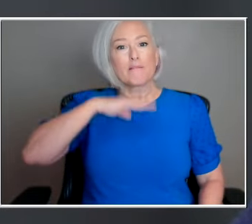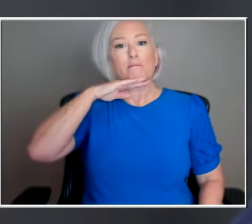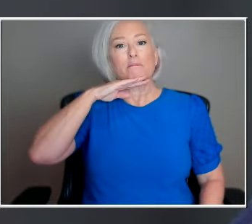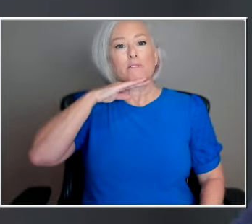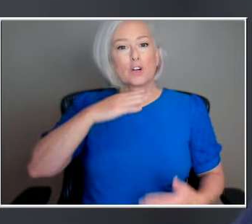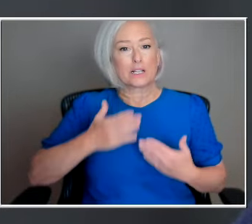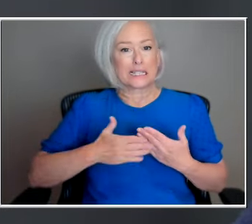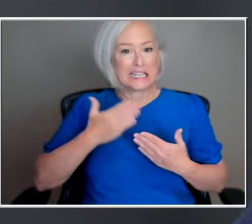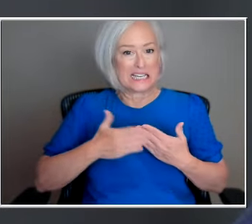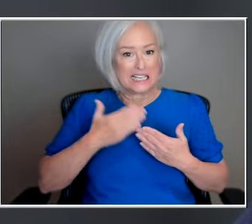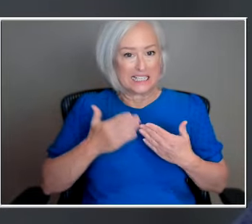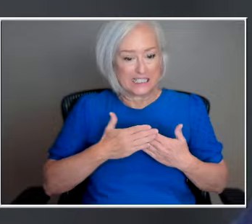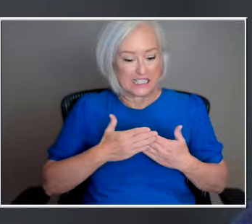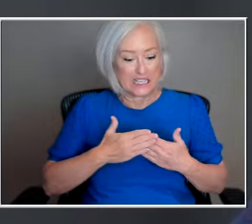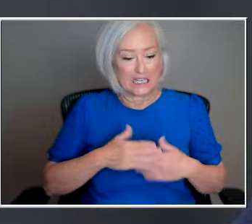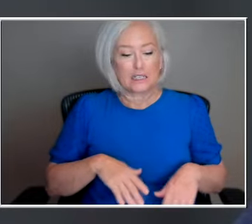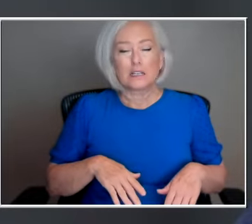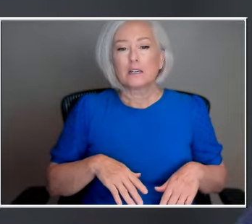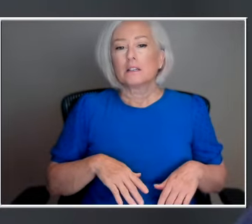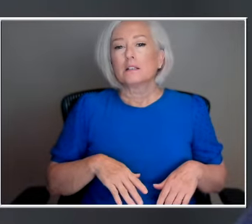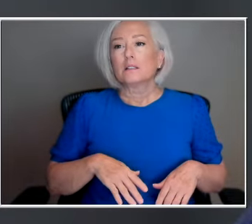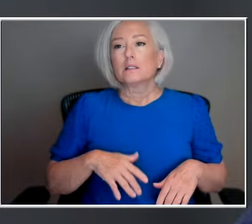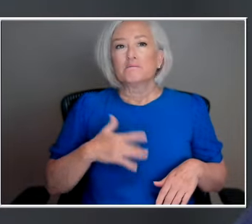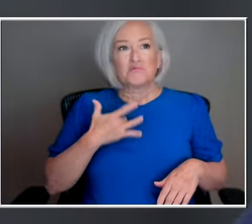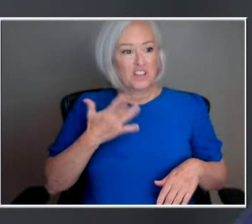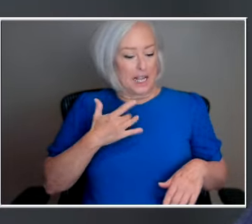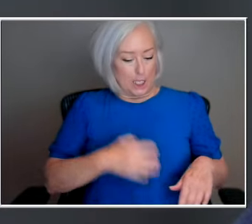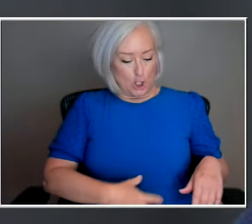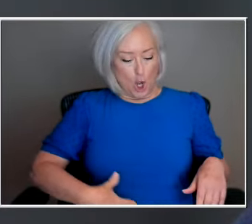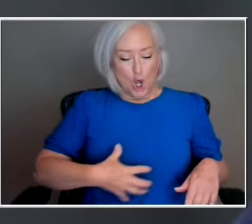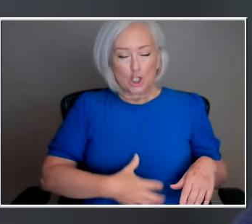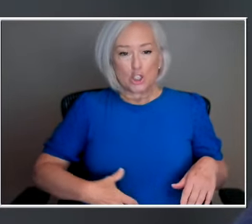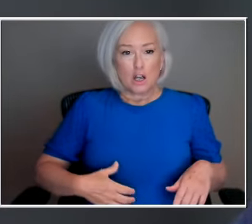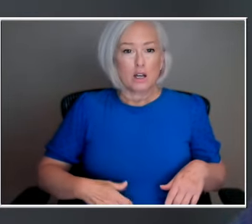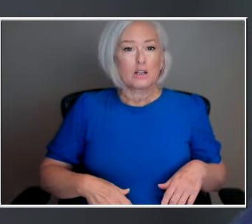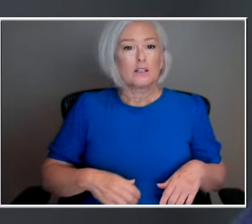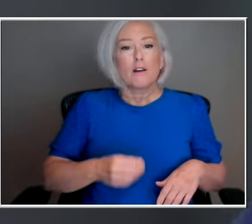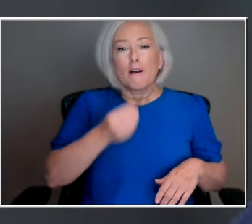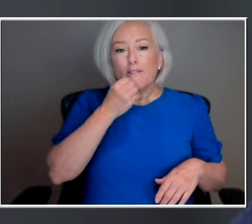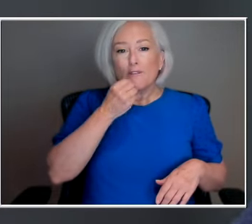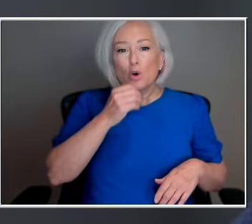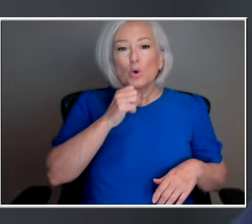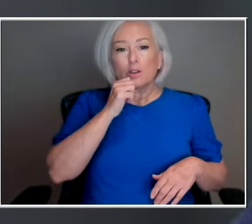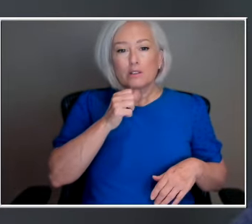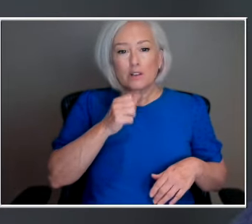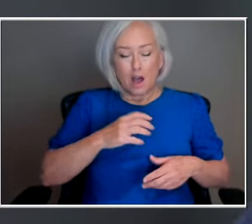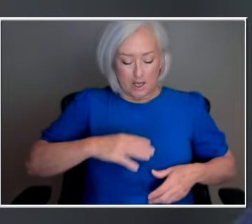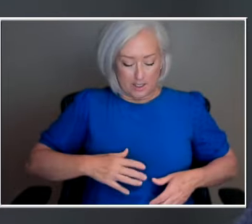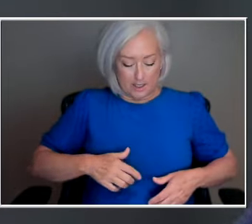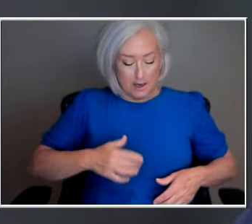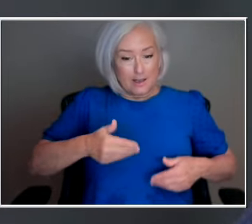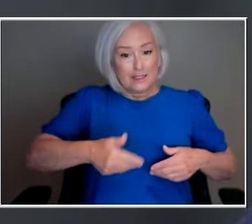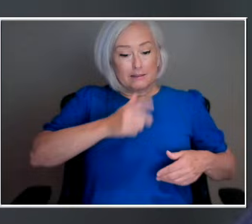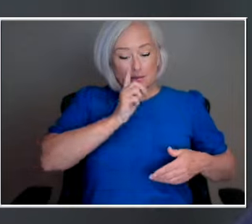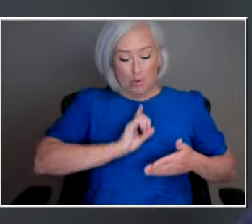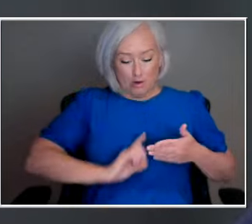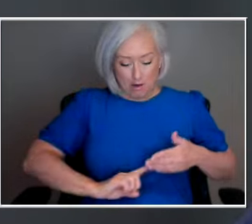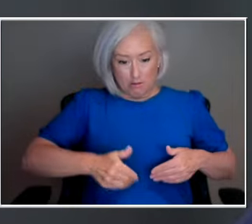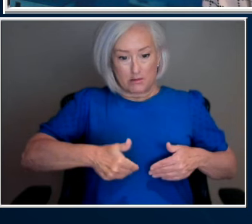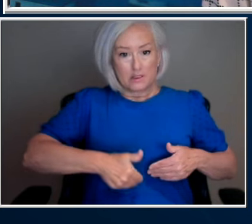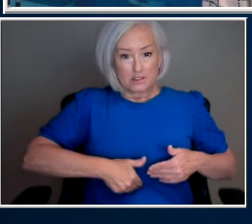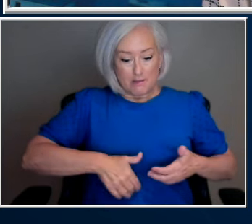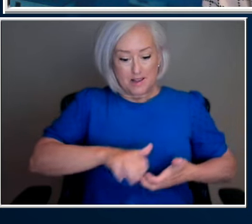food not passing through, causing a lot of nausea, and often those are the cancers that may present at a later stage.